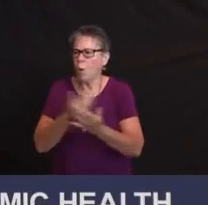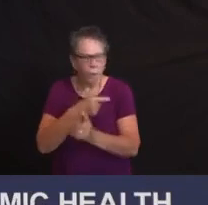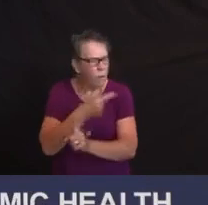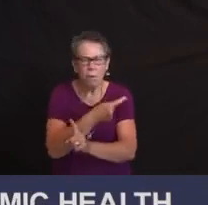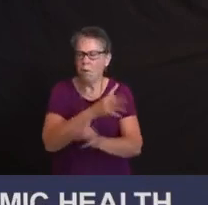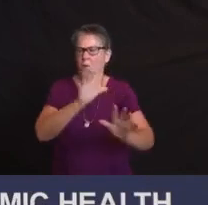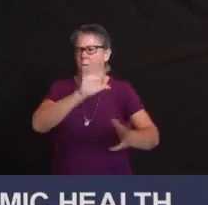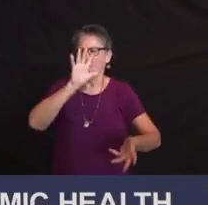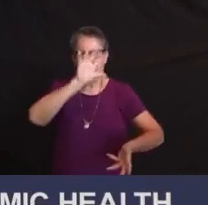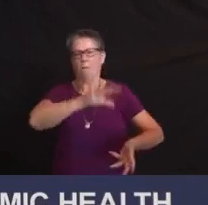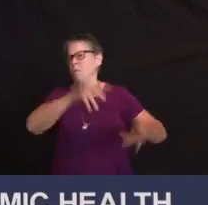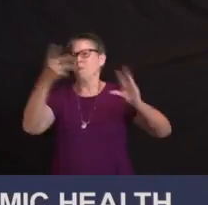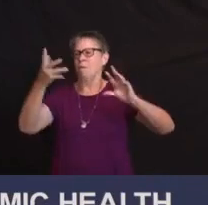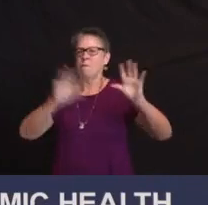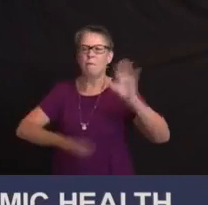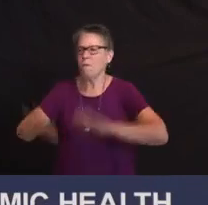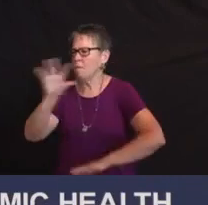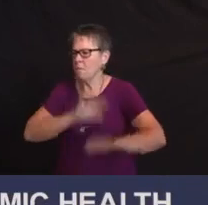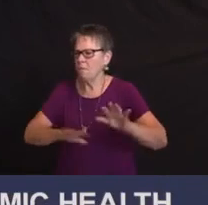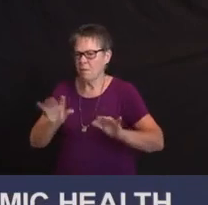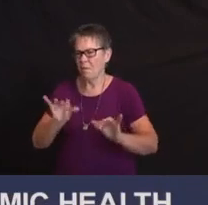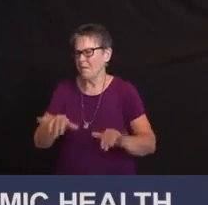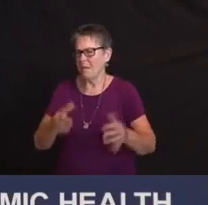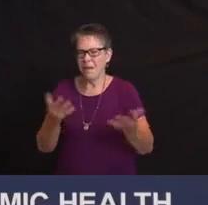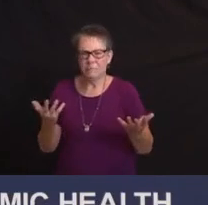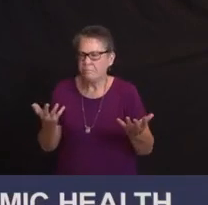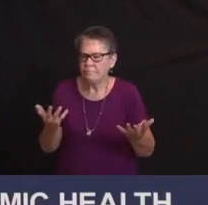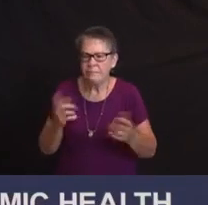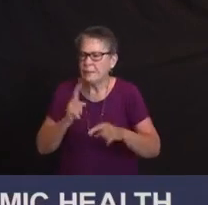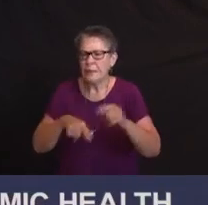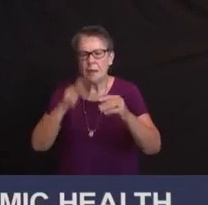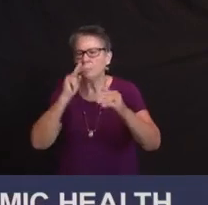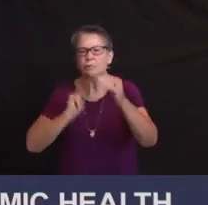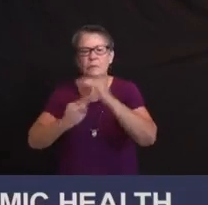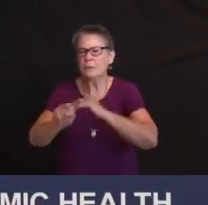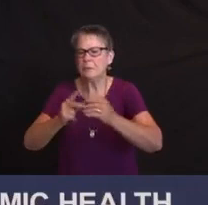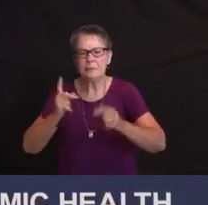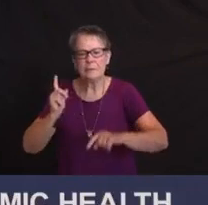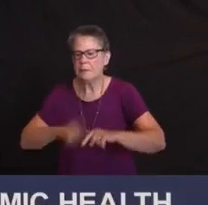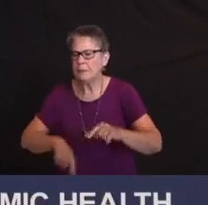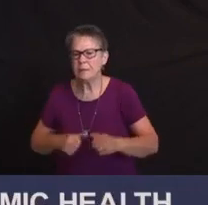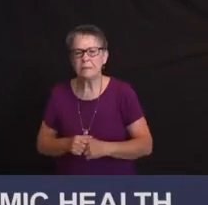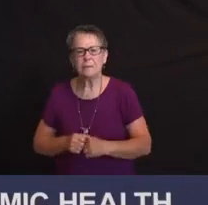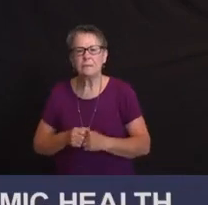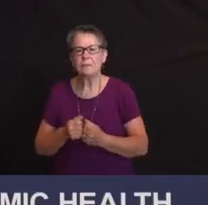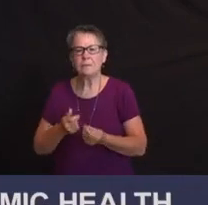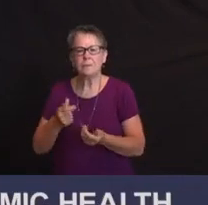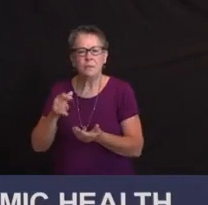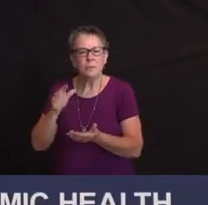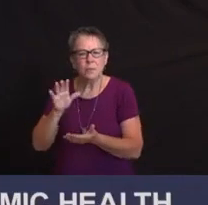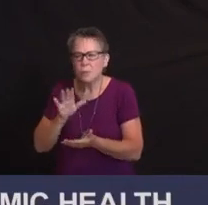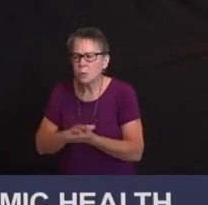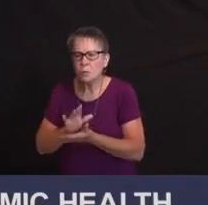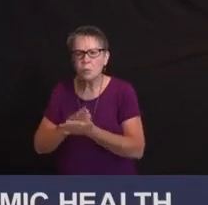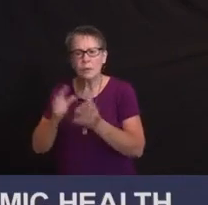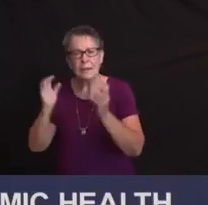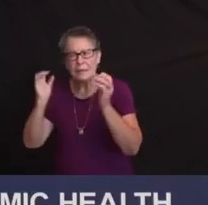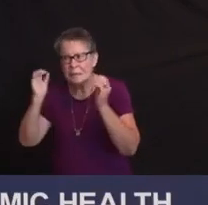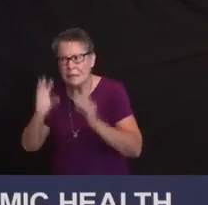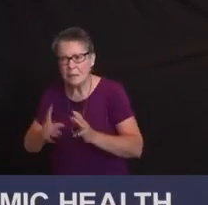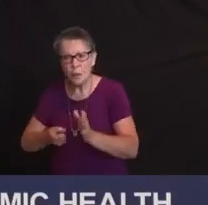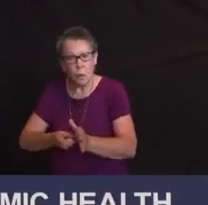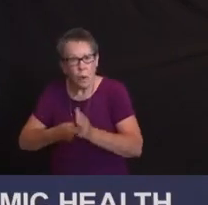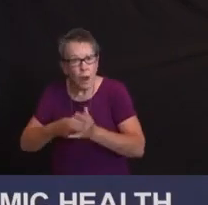I think no news to report there, but just to repeat that we started with our most vulnerable communities, hospital, long-term care,